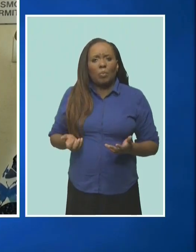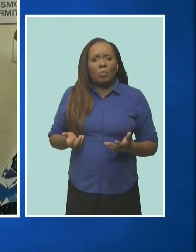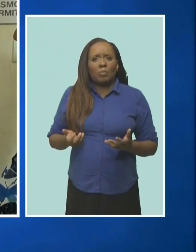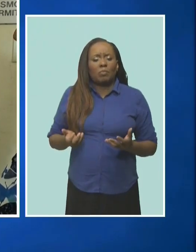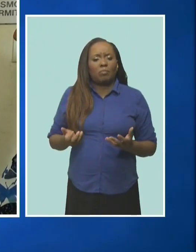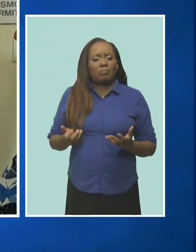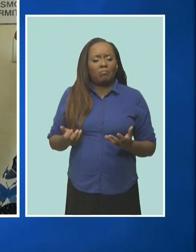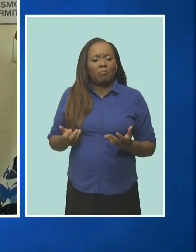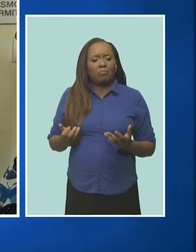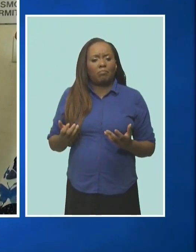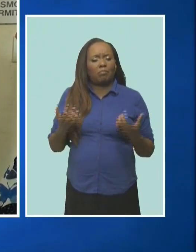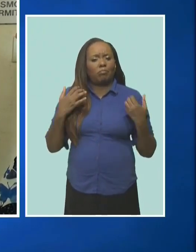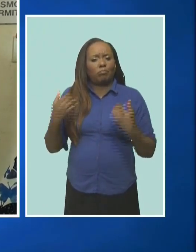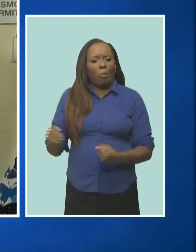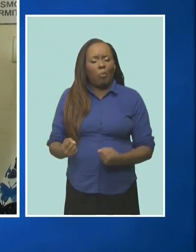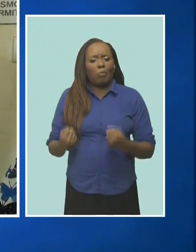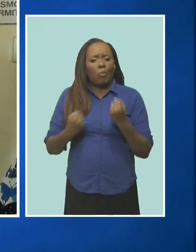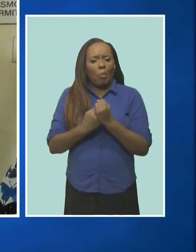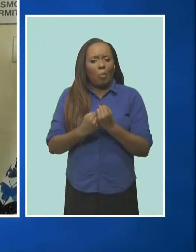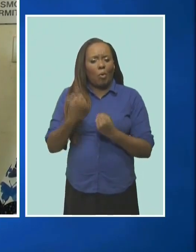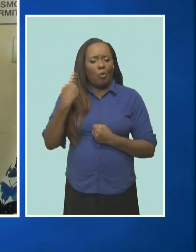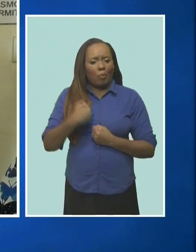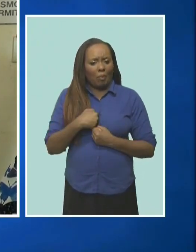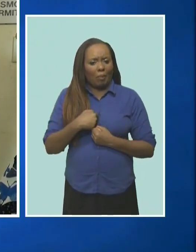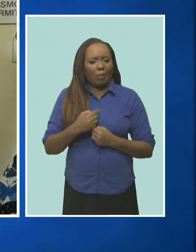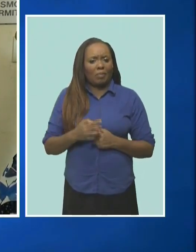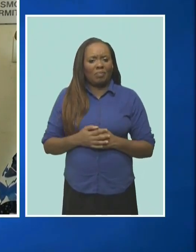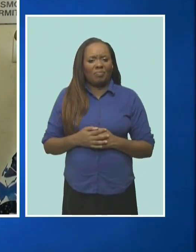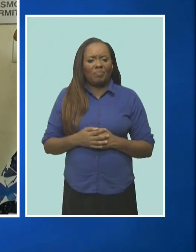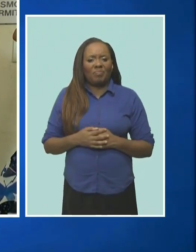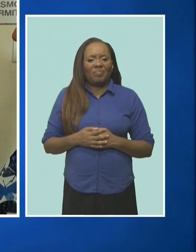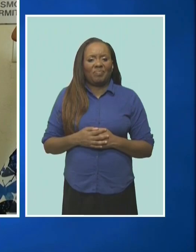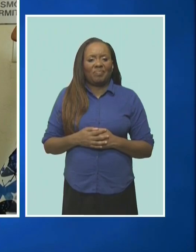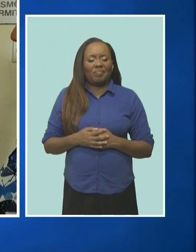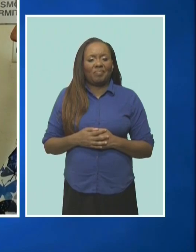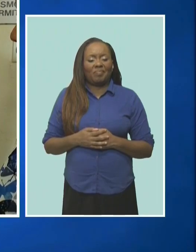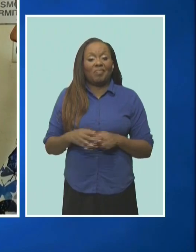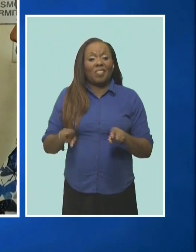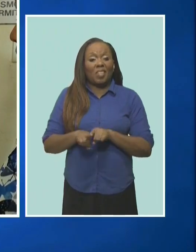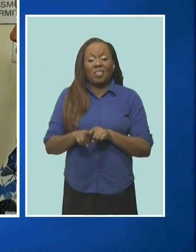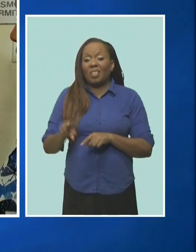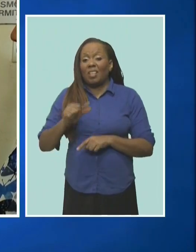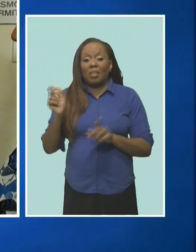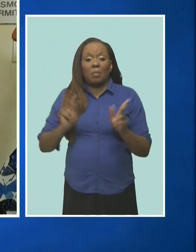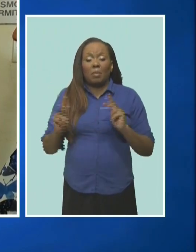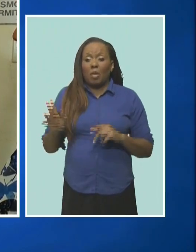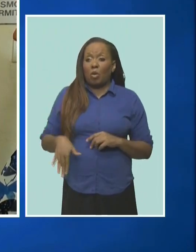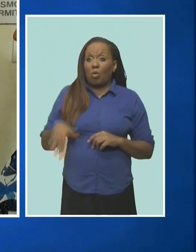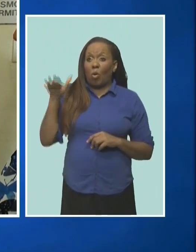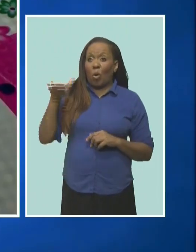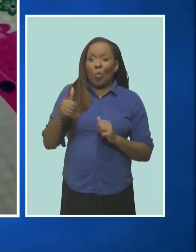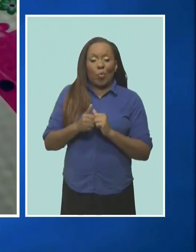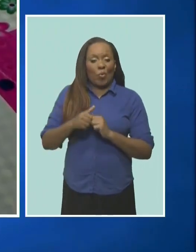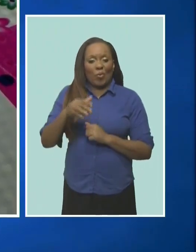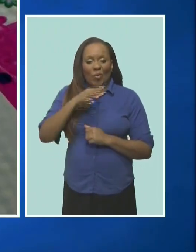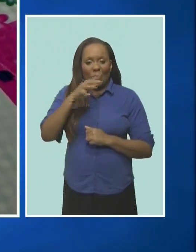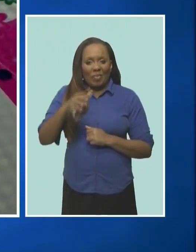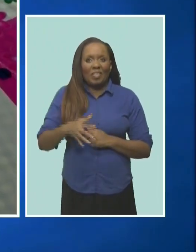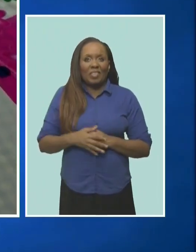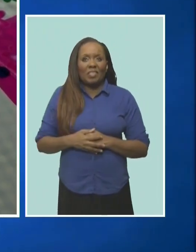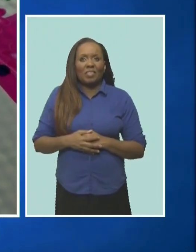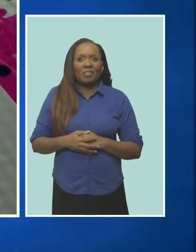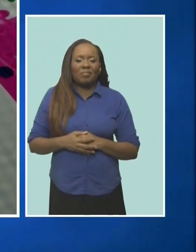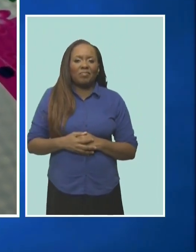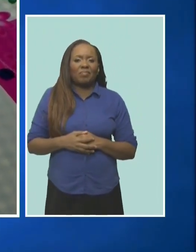strong tower of support for me, as well as the others who grew up with her. He added that the woman of God